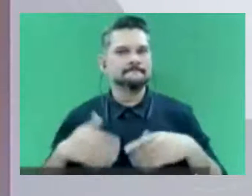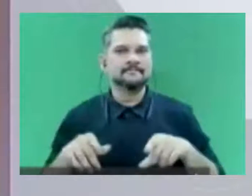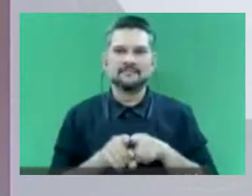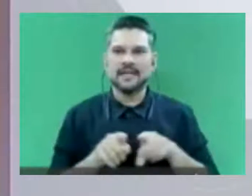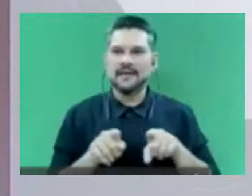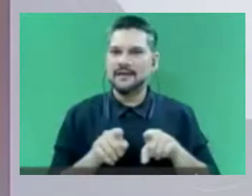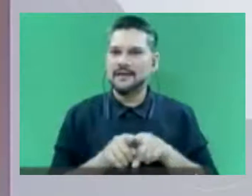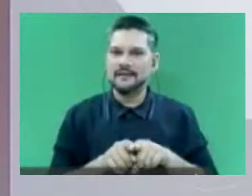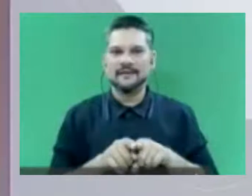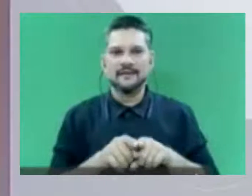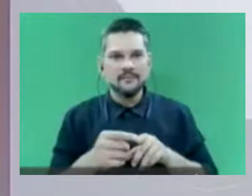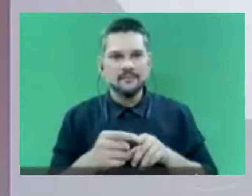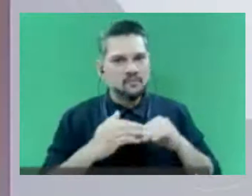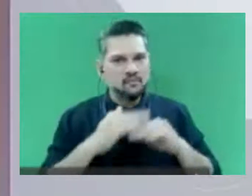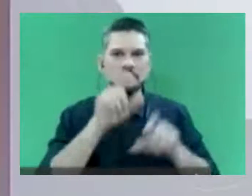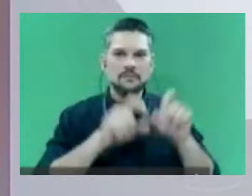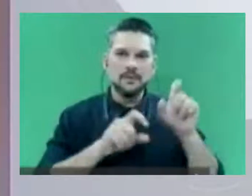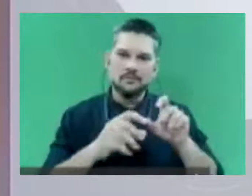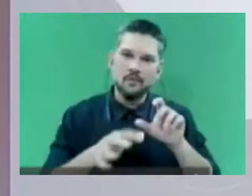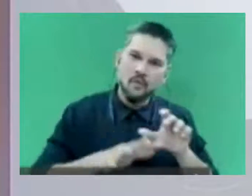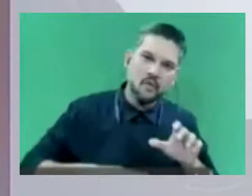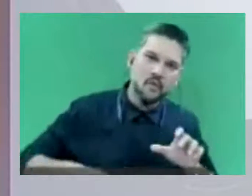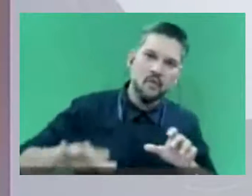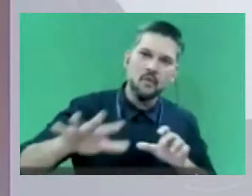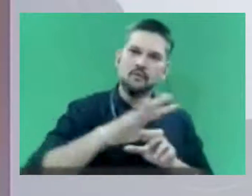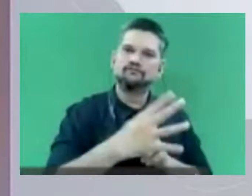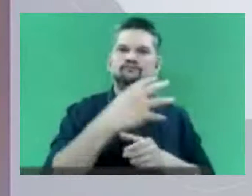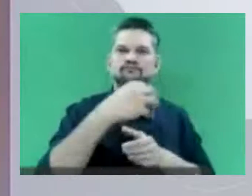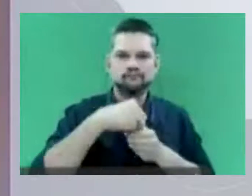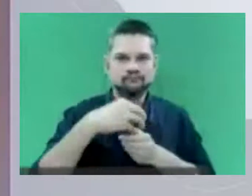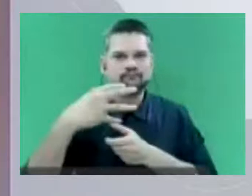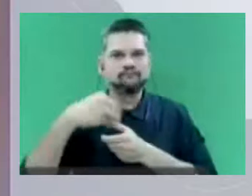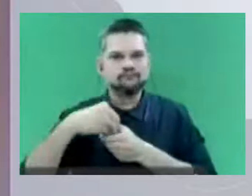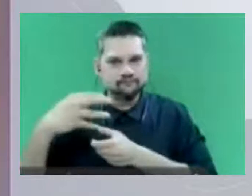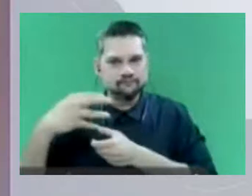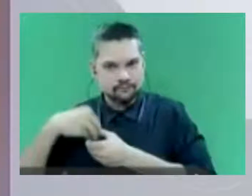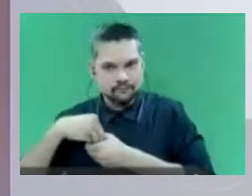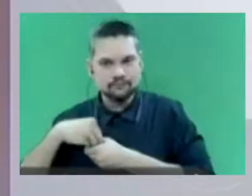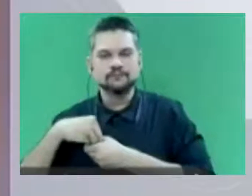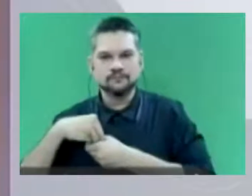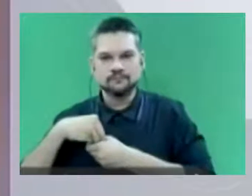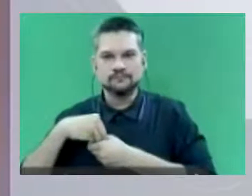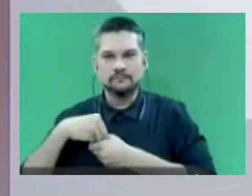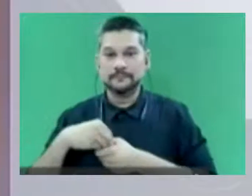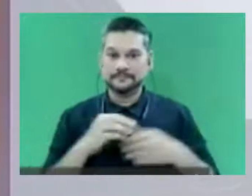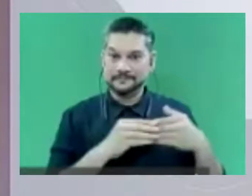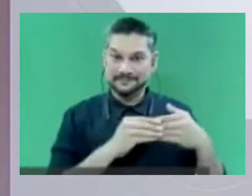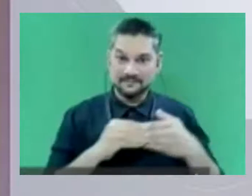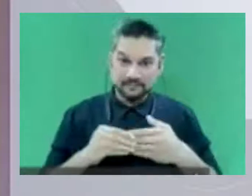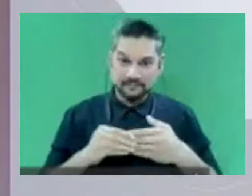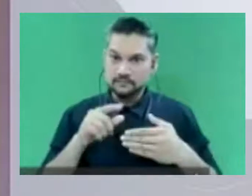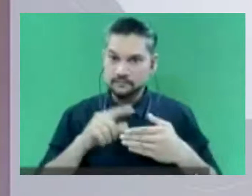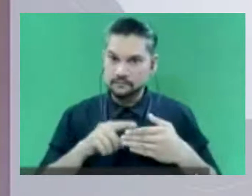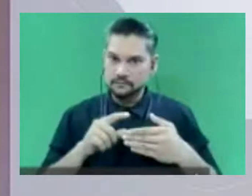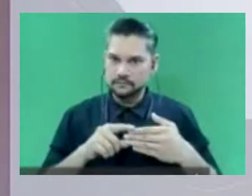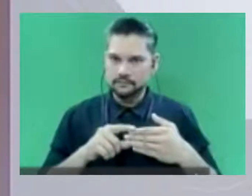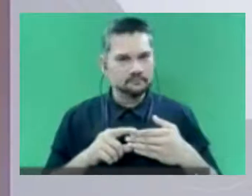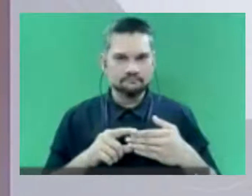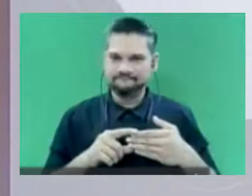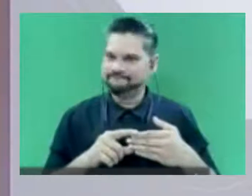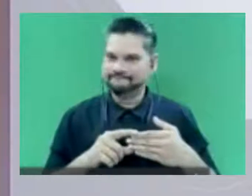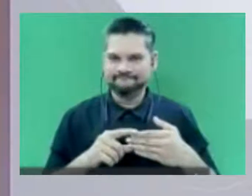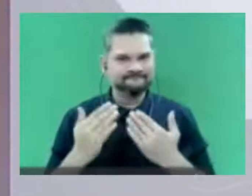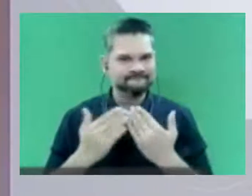whole process. The other thing I want to say about leadership is that, you know, it's not easy to be a leader because